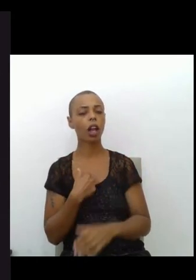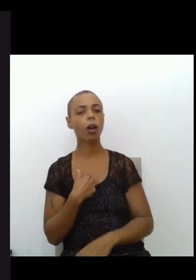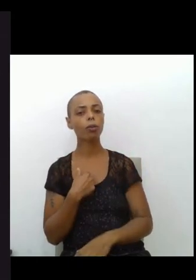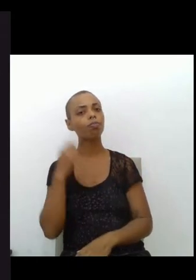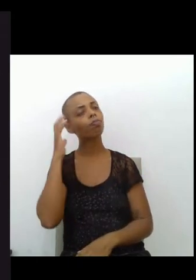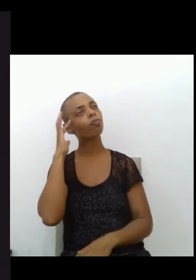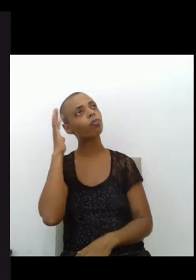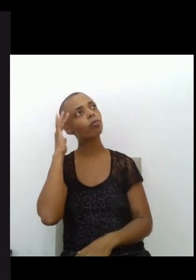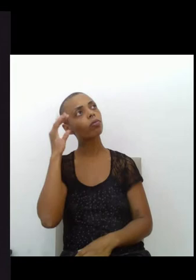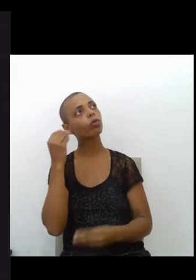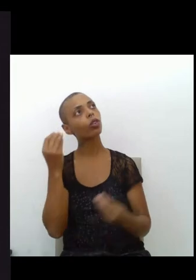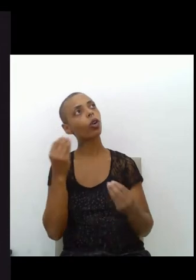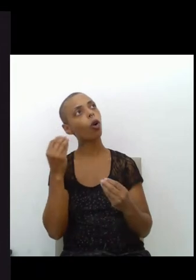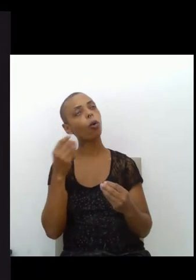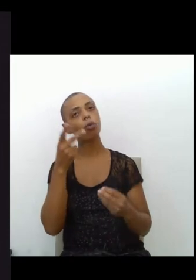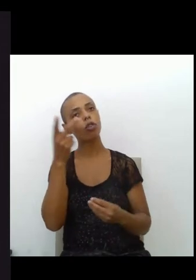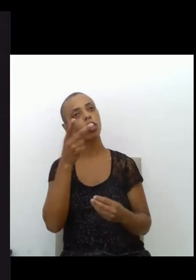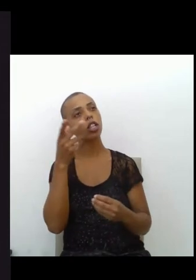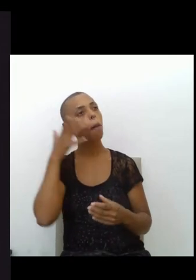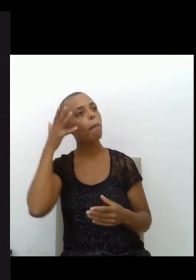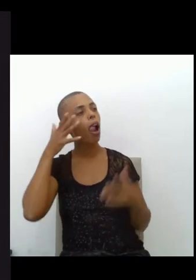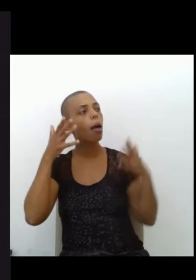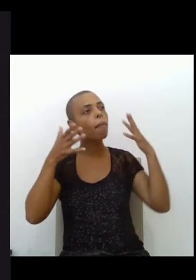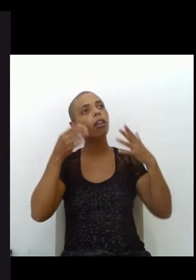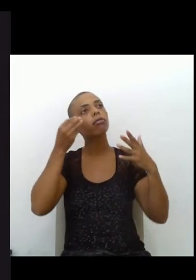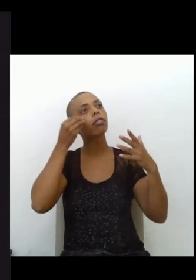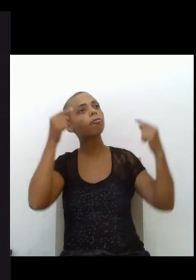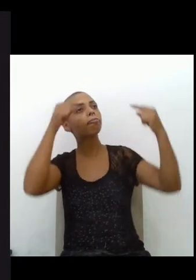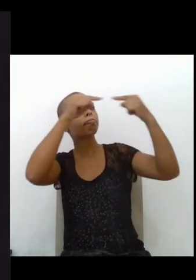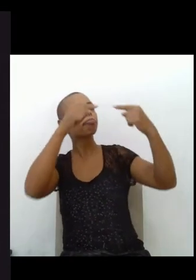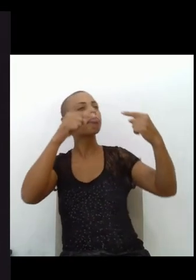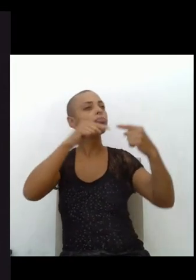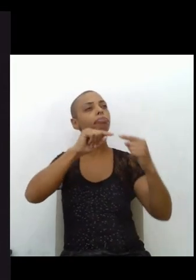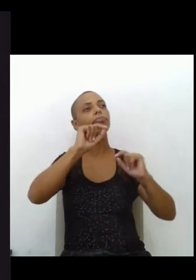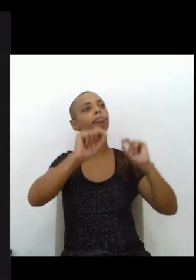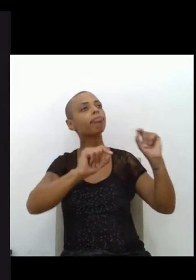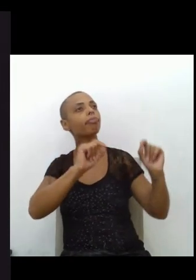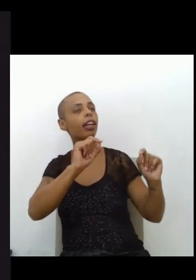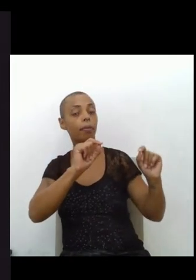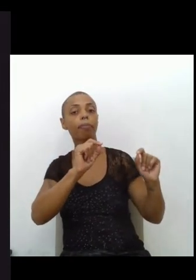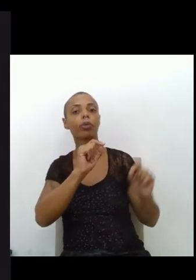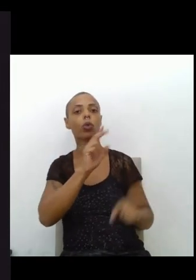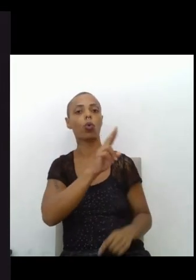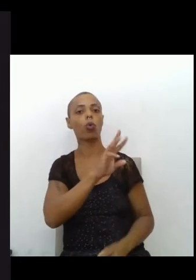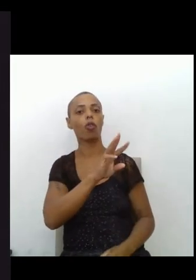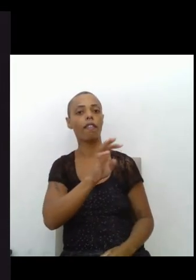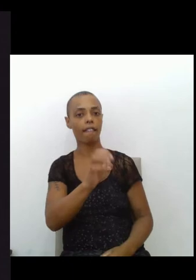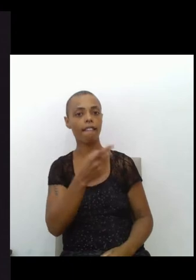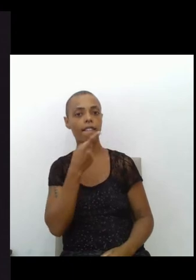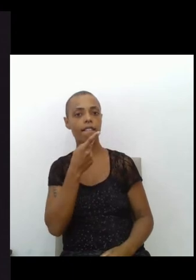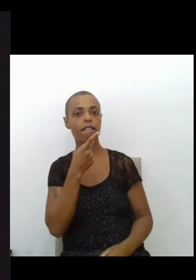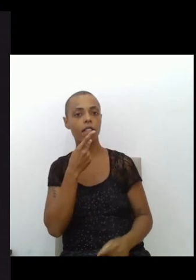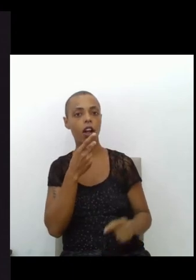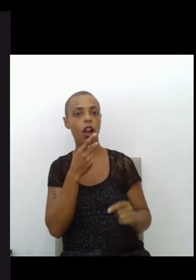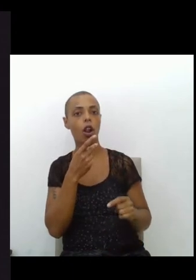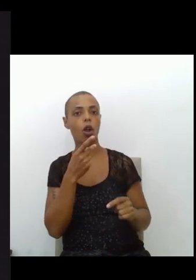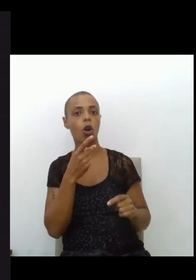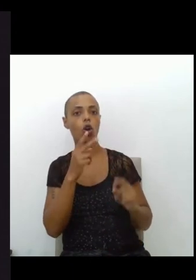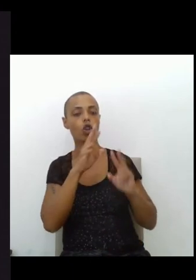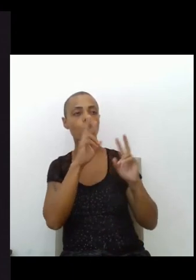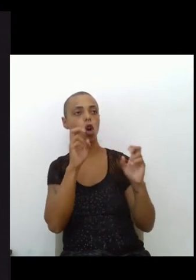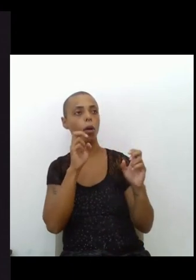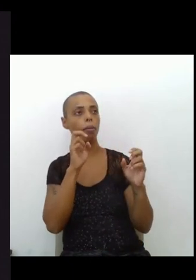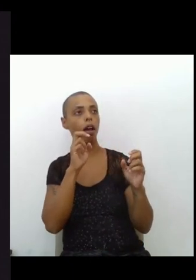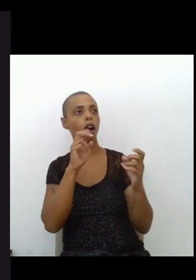let me ask something else I was trying to find some points of commonality between your speeches so